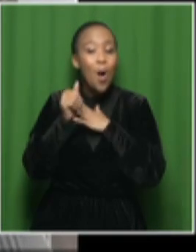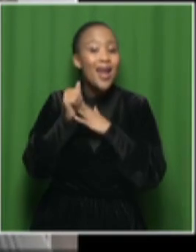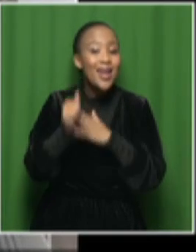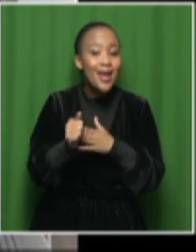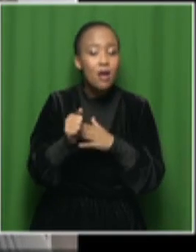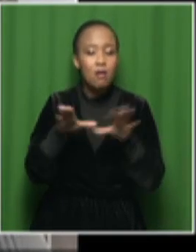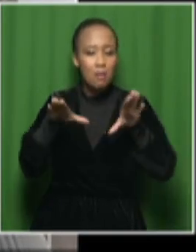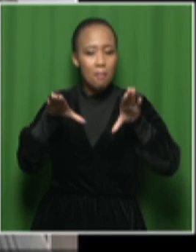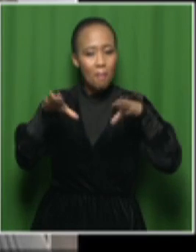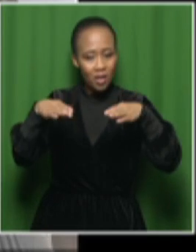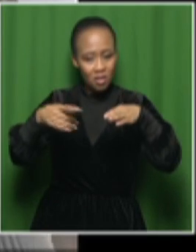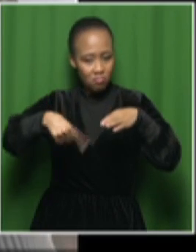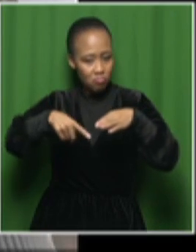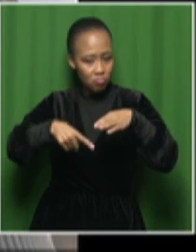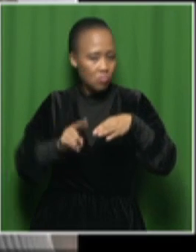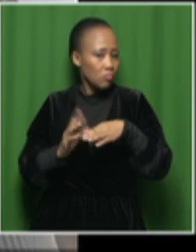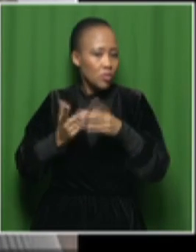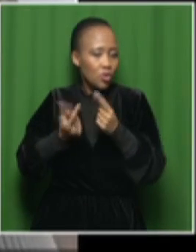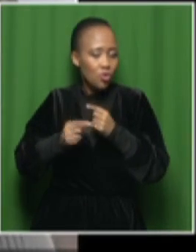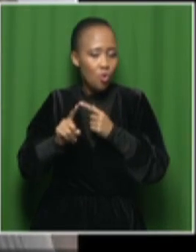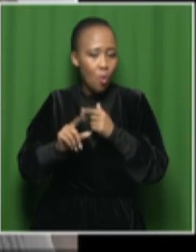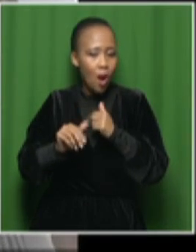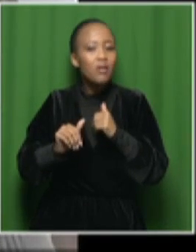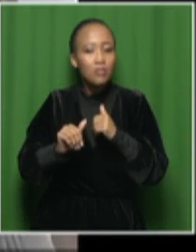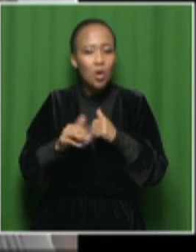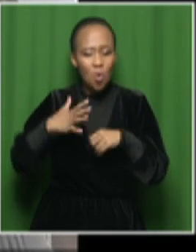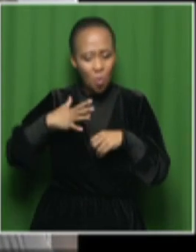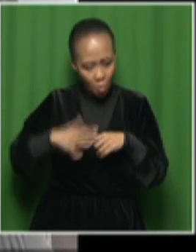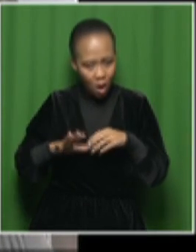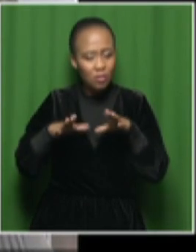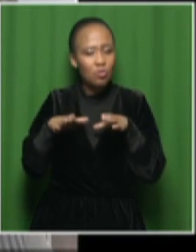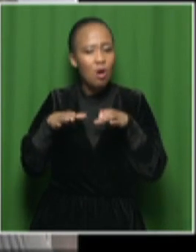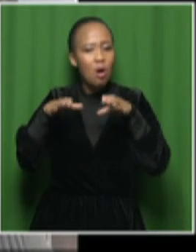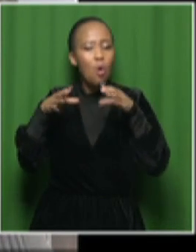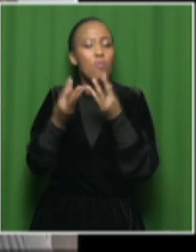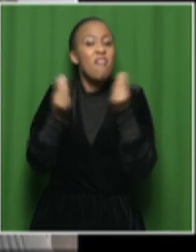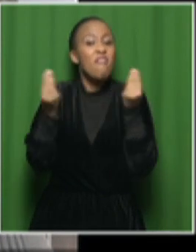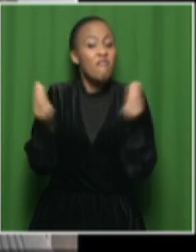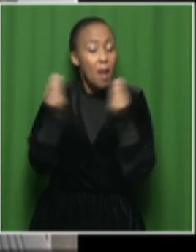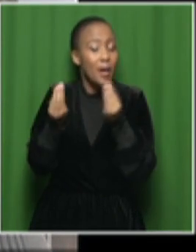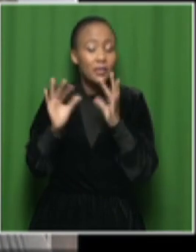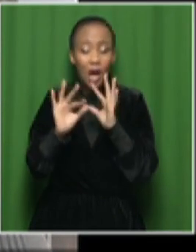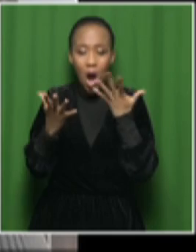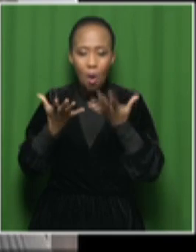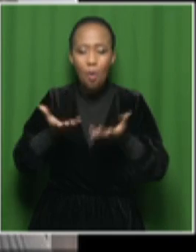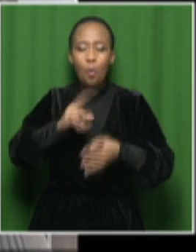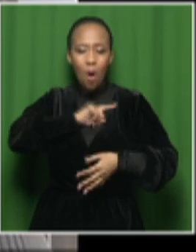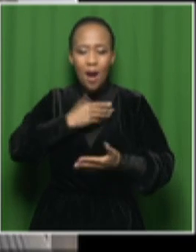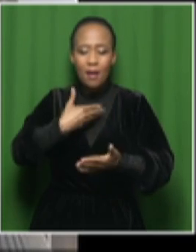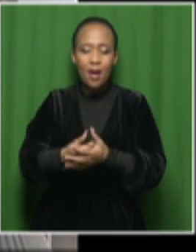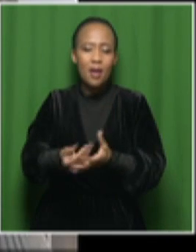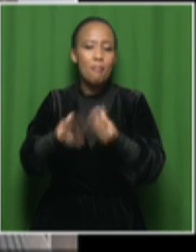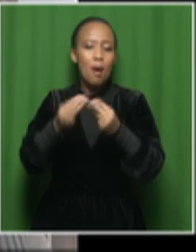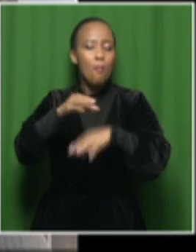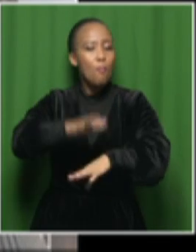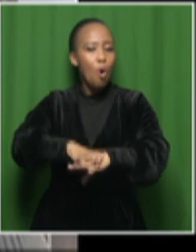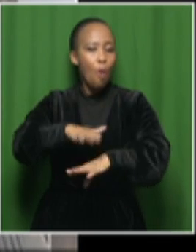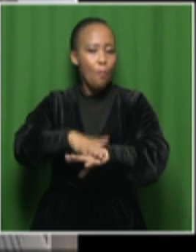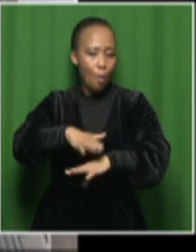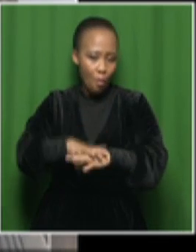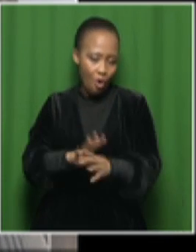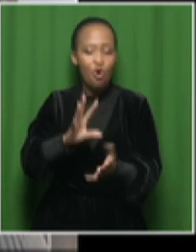they are trying also to popularize themselves and get more votes, but we know historically that they've been getting less and less